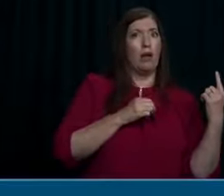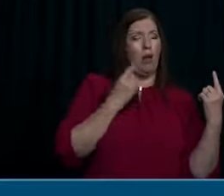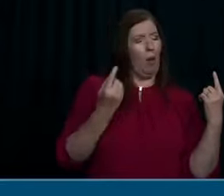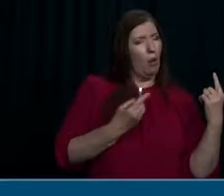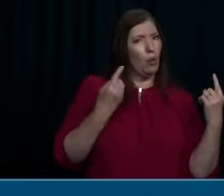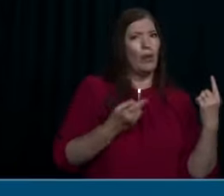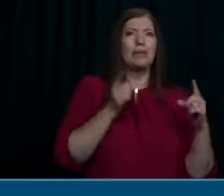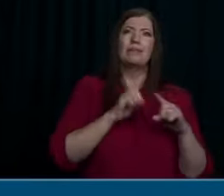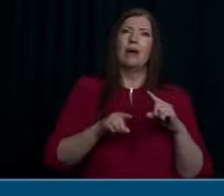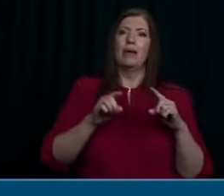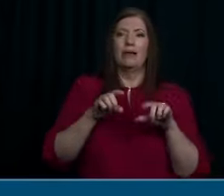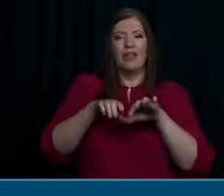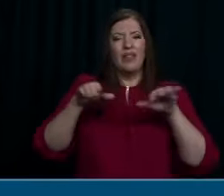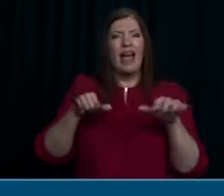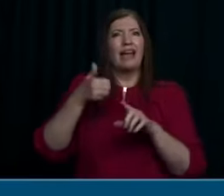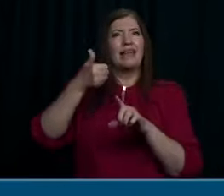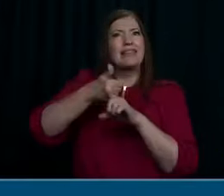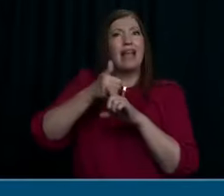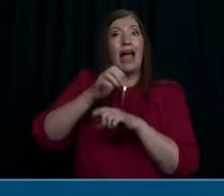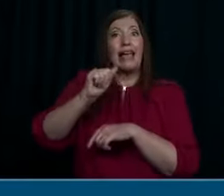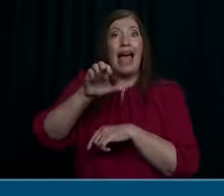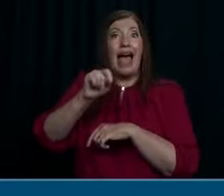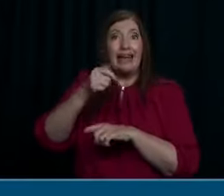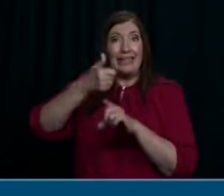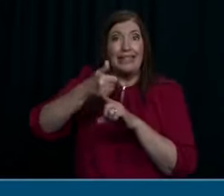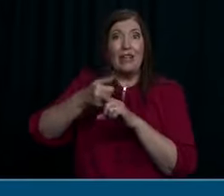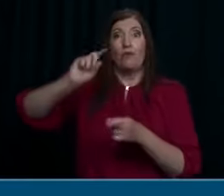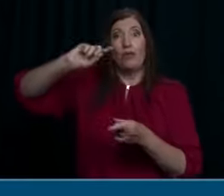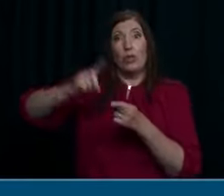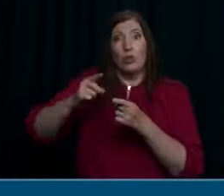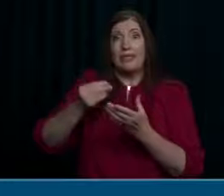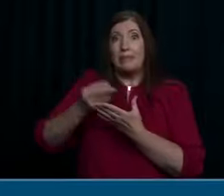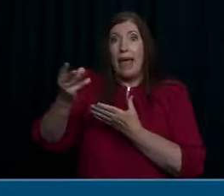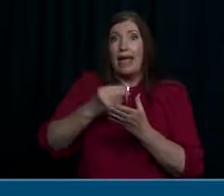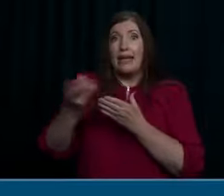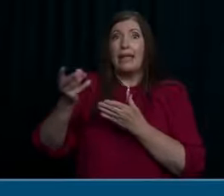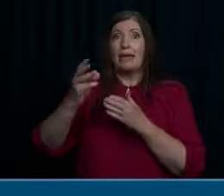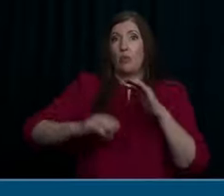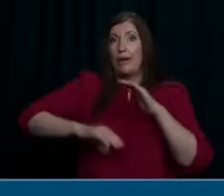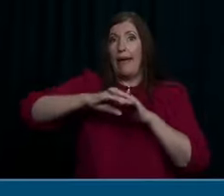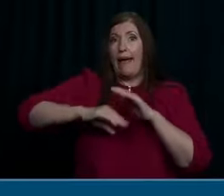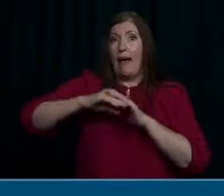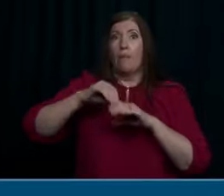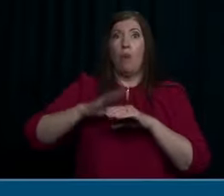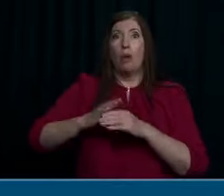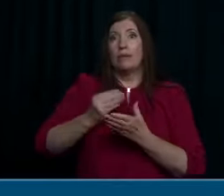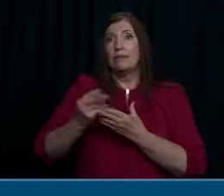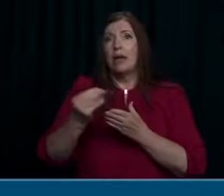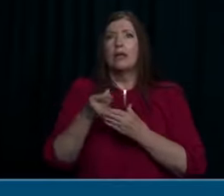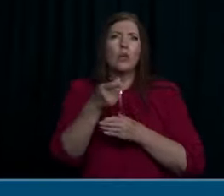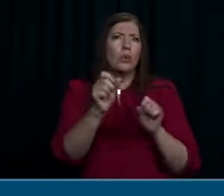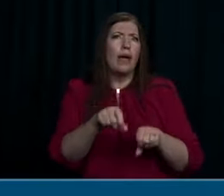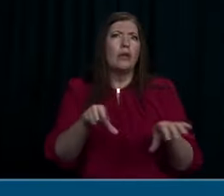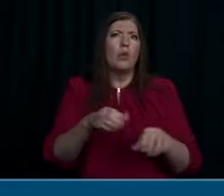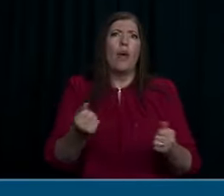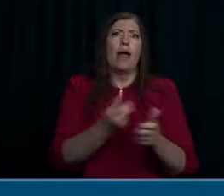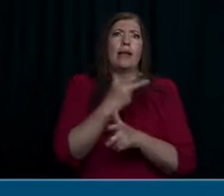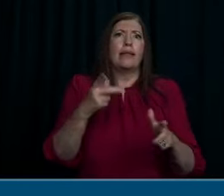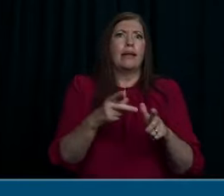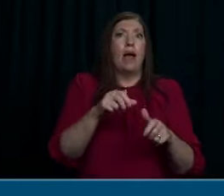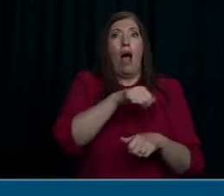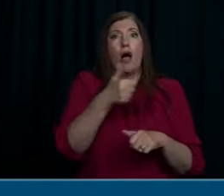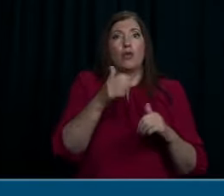The act itself reduced the amount of spending. It actually put a cap on the amount of spending that you could do anything outside of defense.